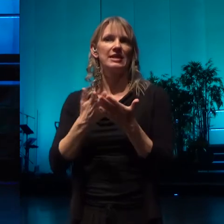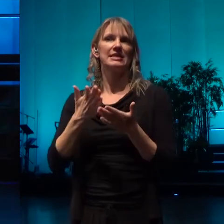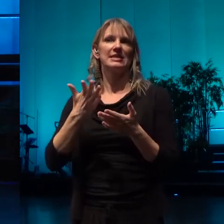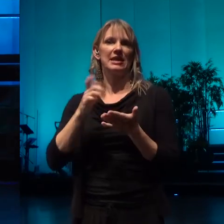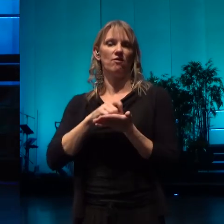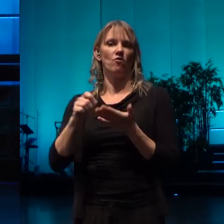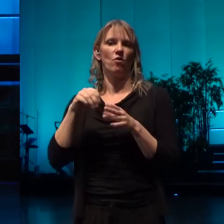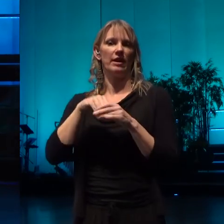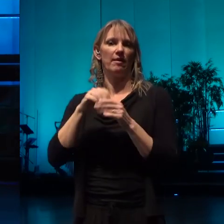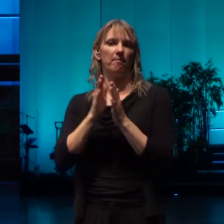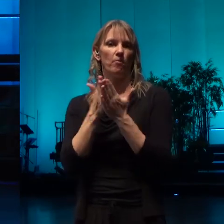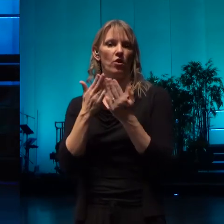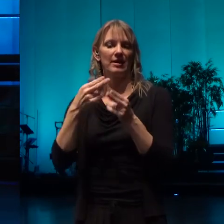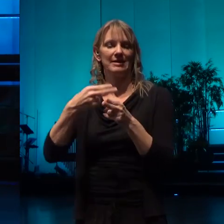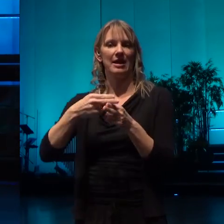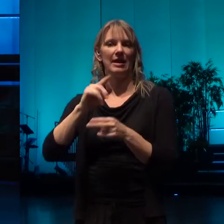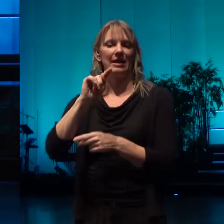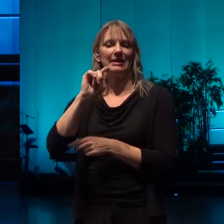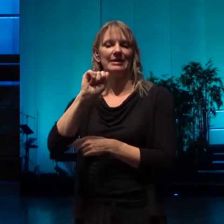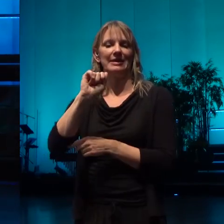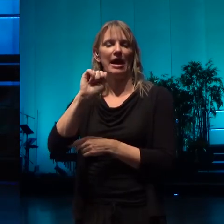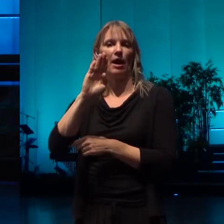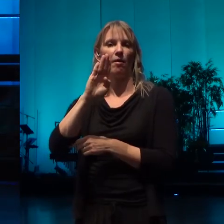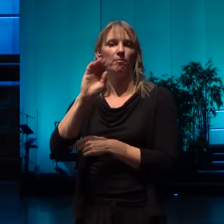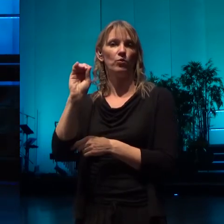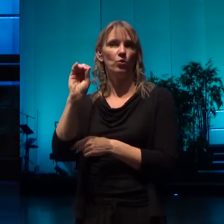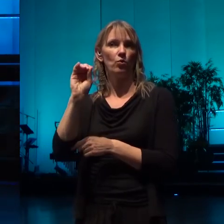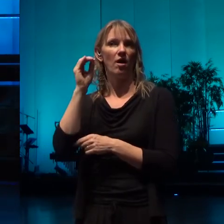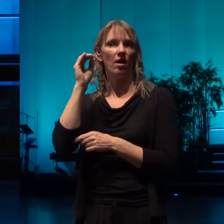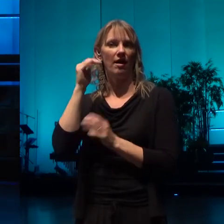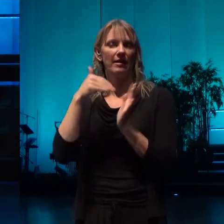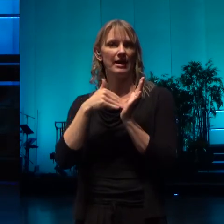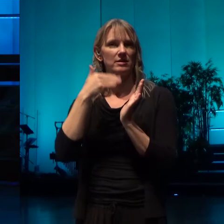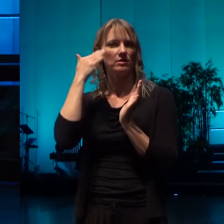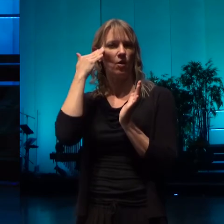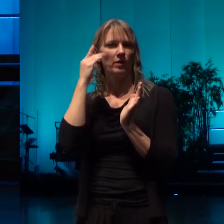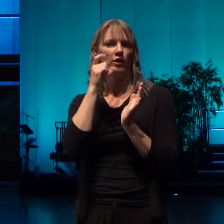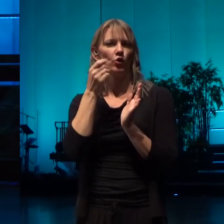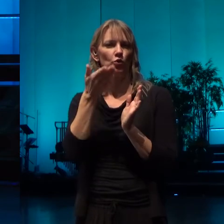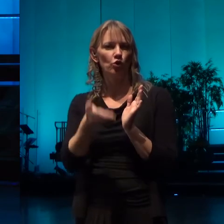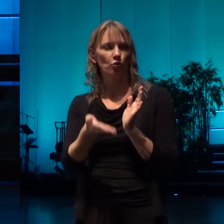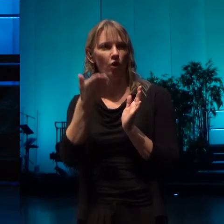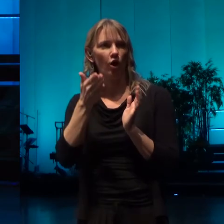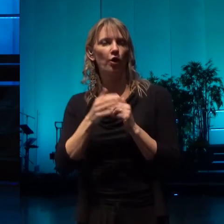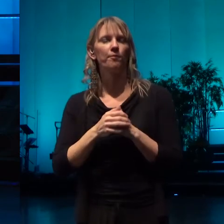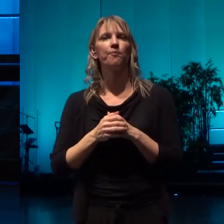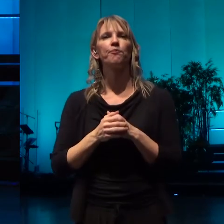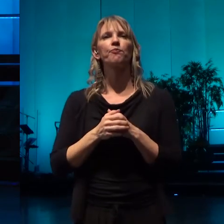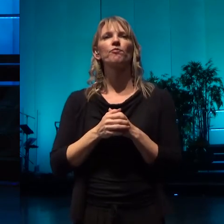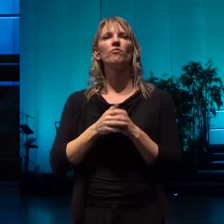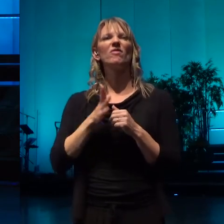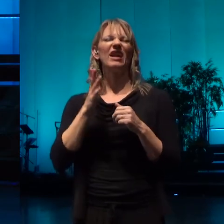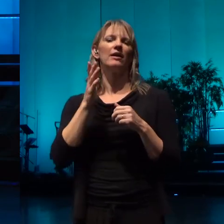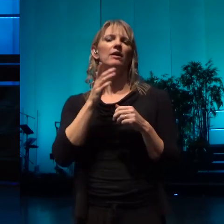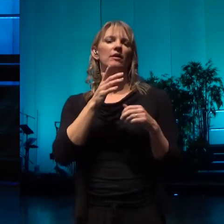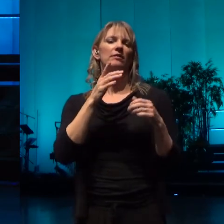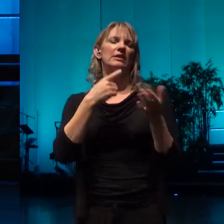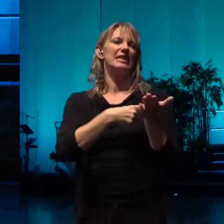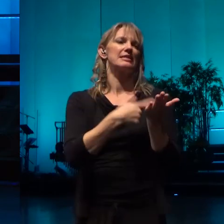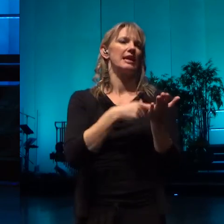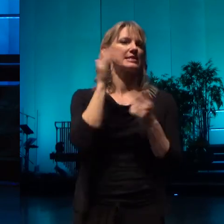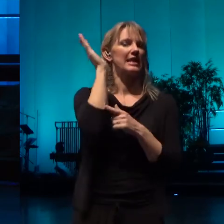Taboo Against Knowing Who You Are, which is a great title for a book. And he would talk about it in lectures too, and